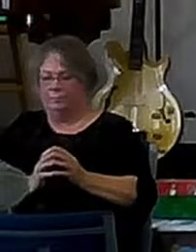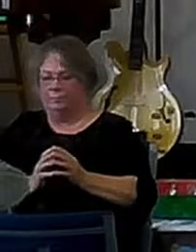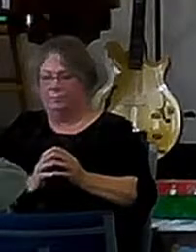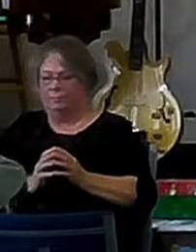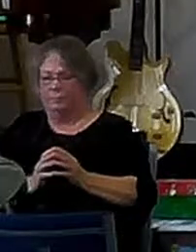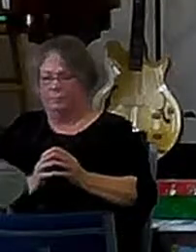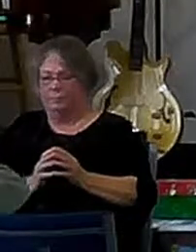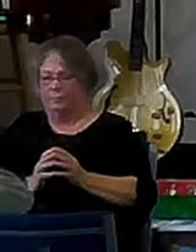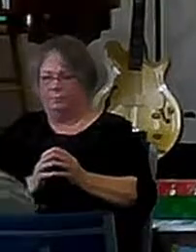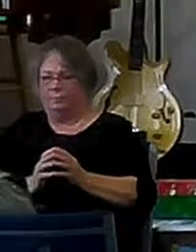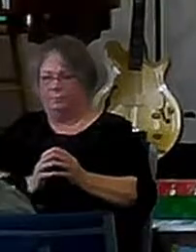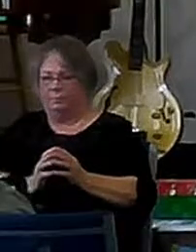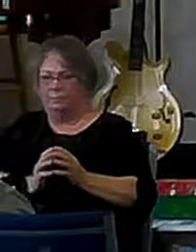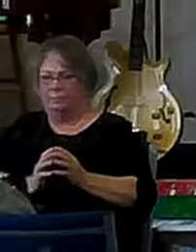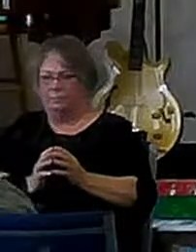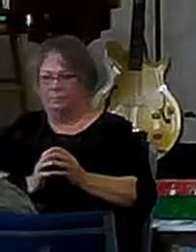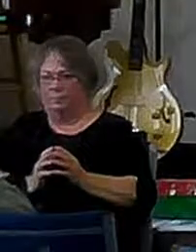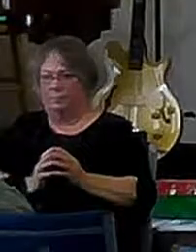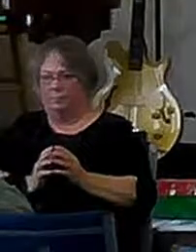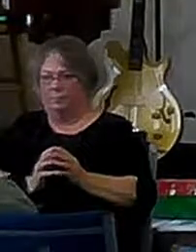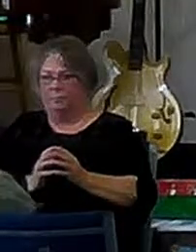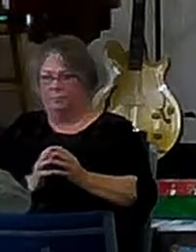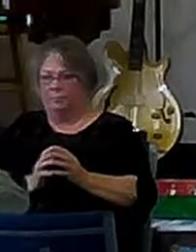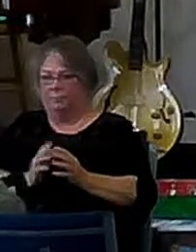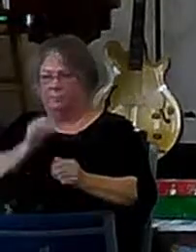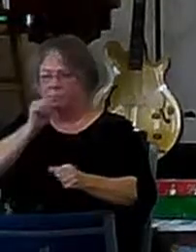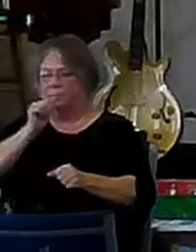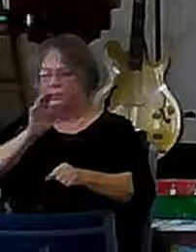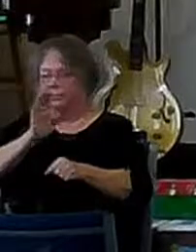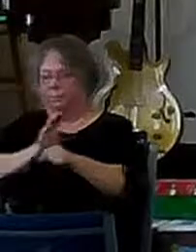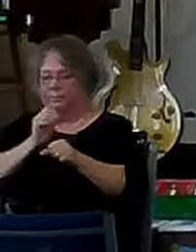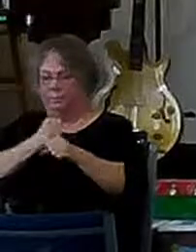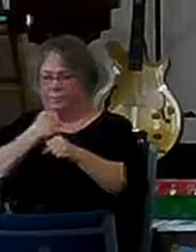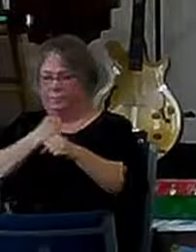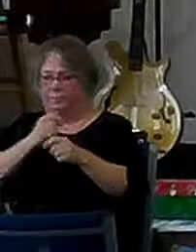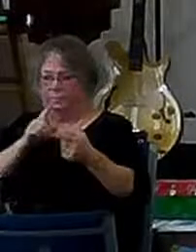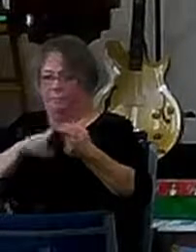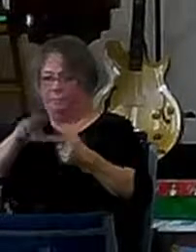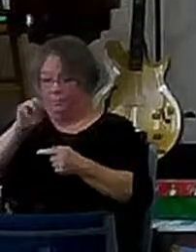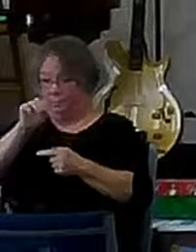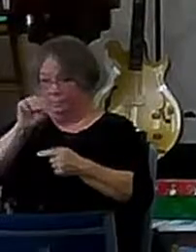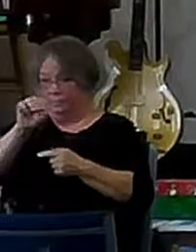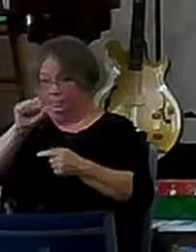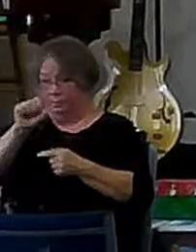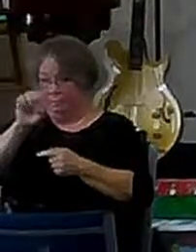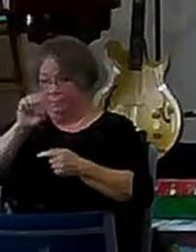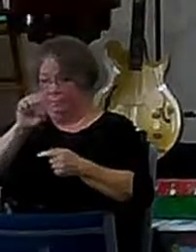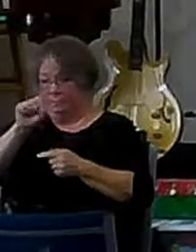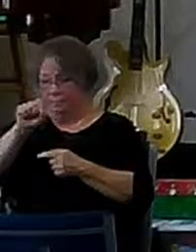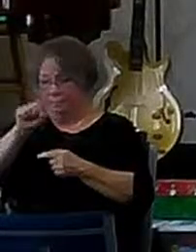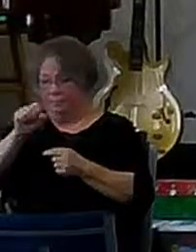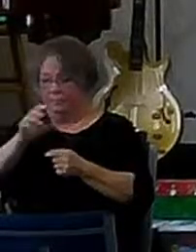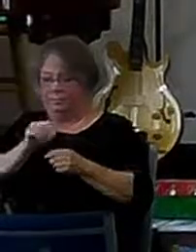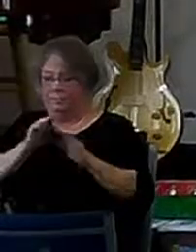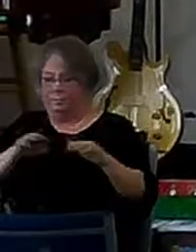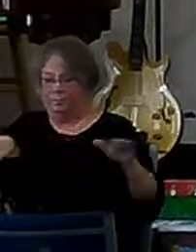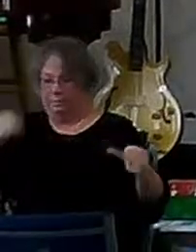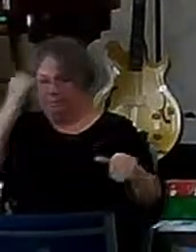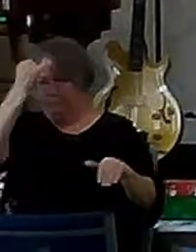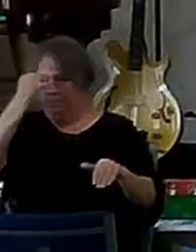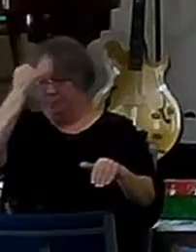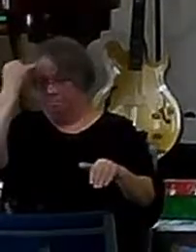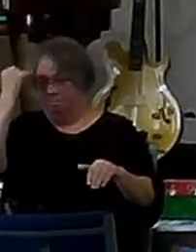his sons. The covenant made to Moses and the children of Israel. The covenant made with King